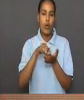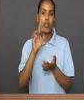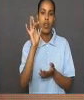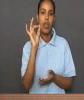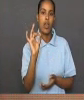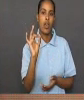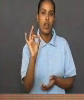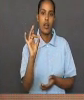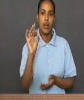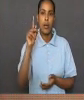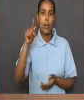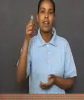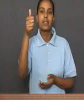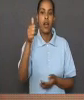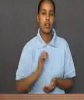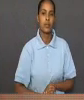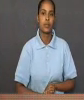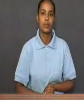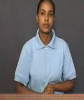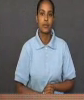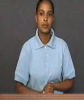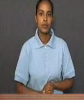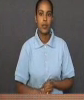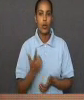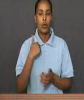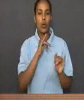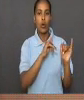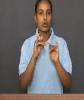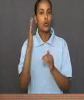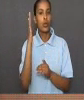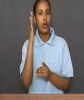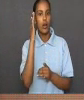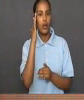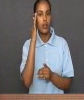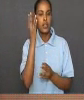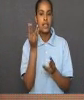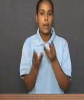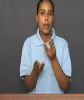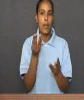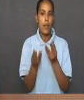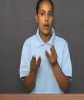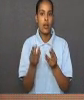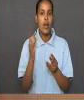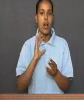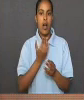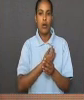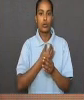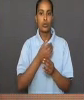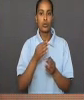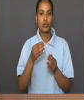525.8 pascals. We also know that the mass of our